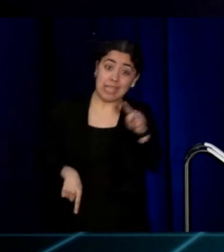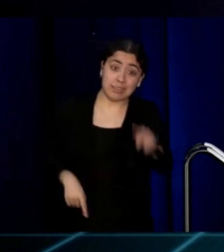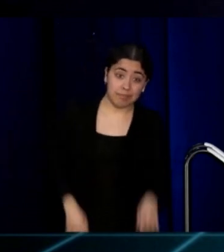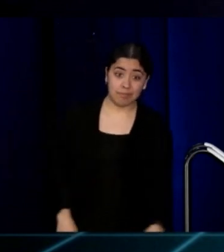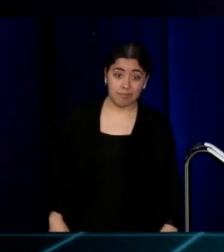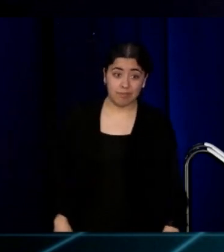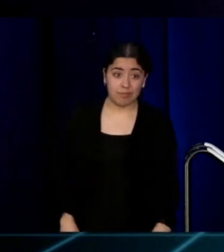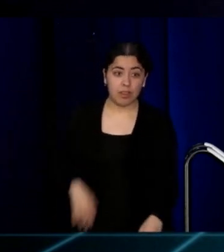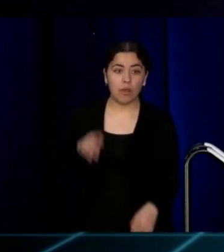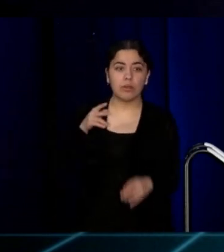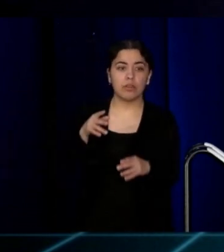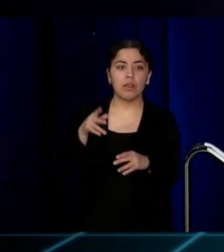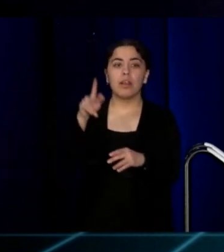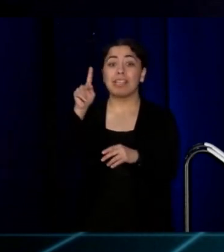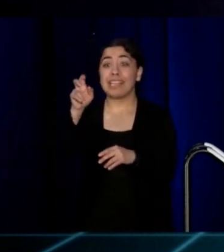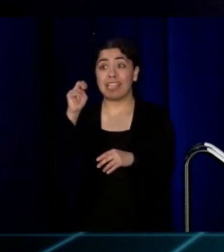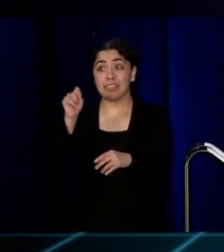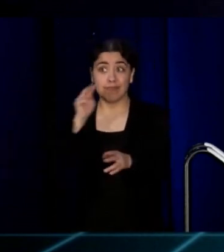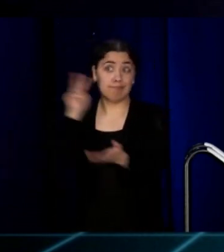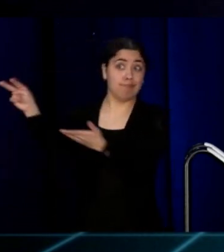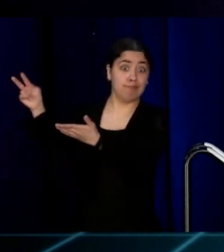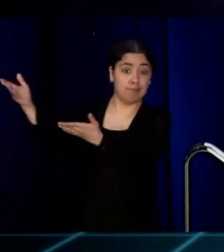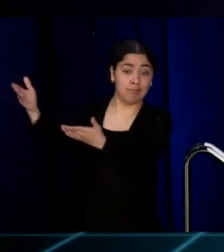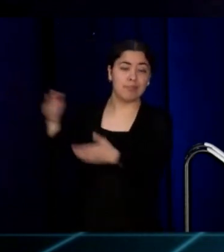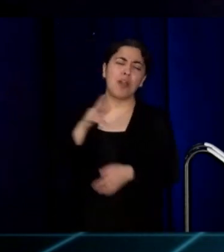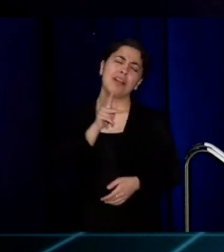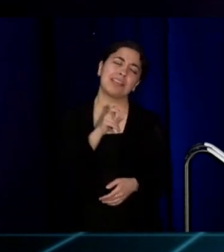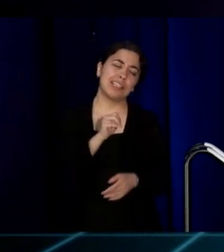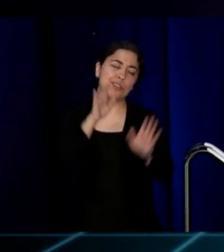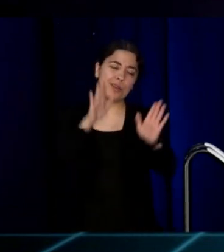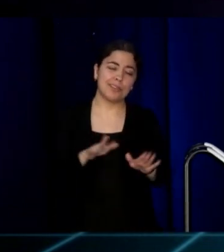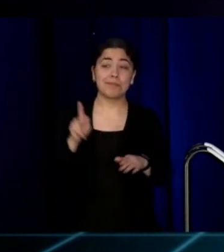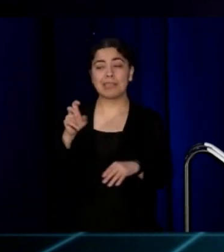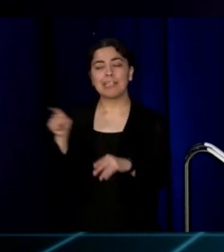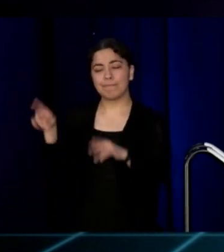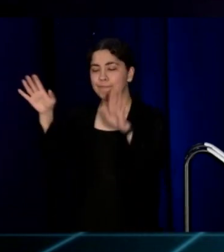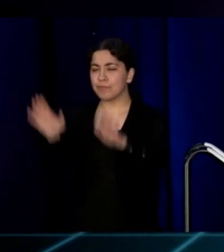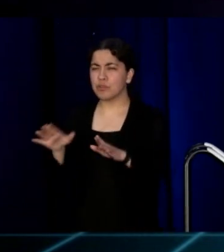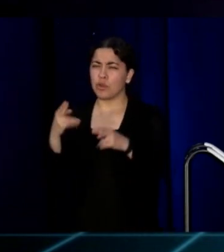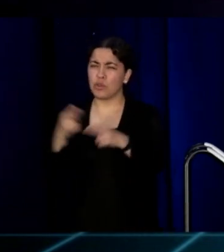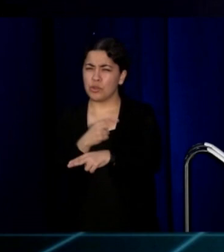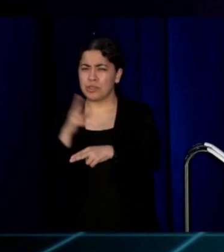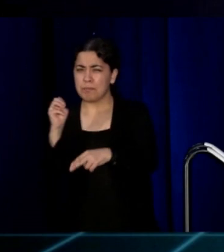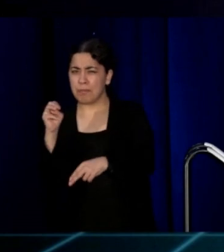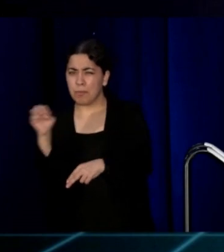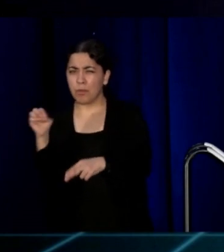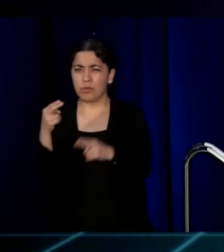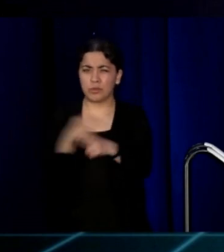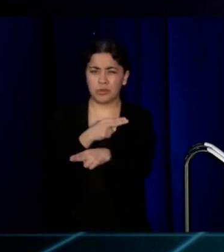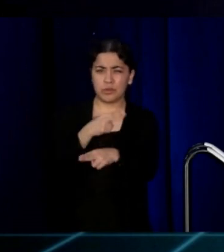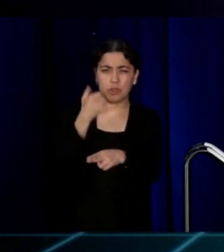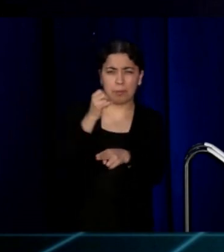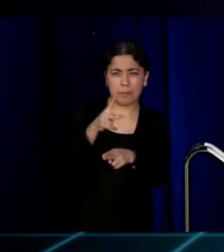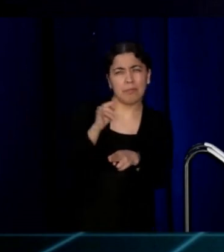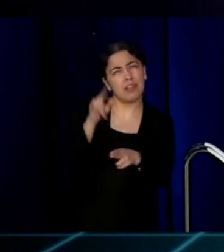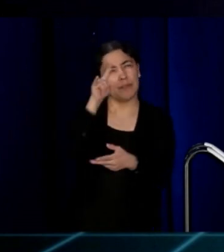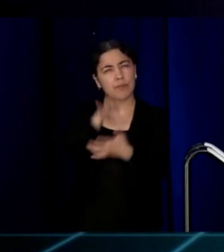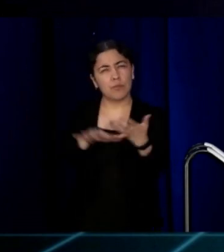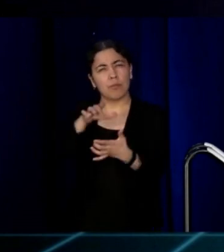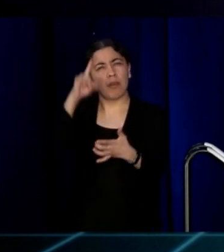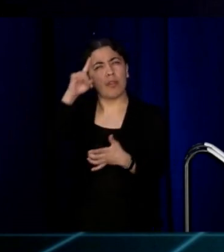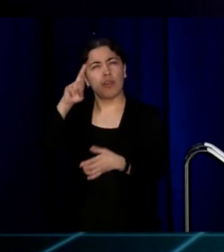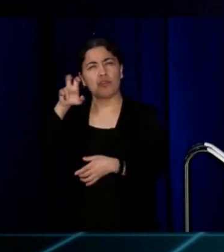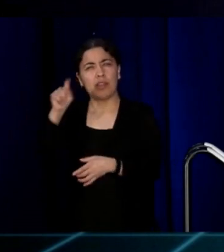Oh, Kent is awesome. Kent is great. Okay, wait, so all of this use memo and use callback stuff, it's a little bit confusing. I thought React is